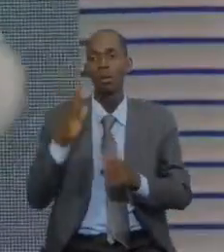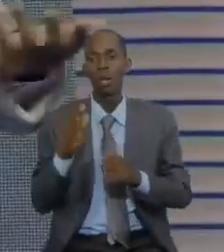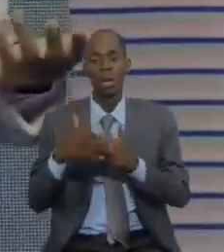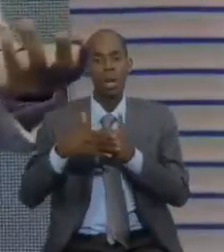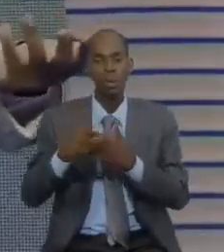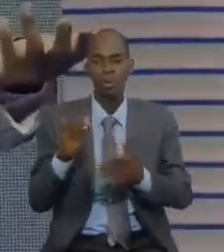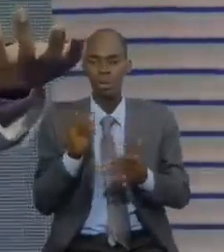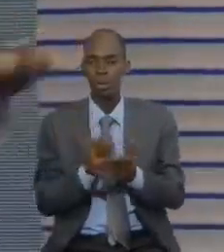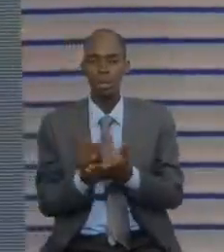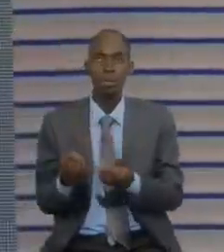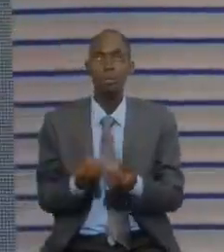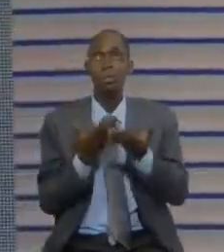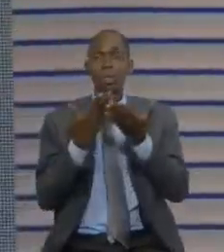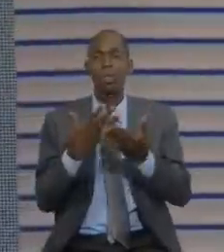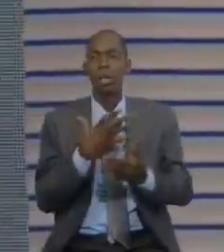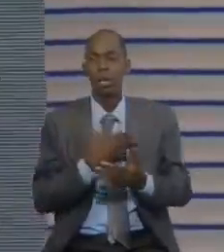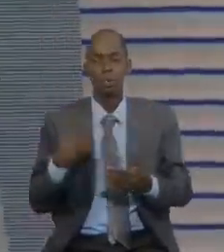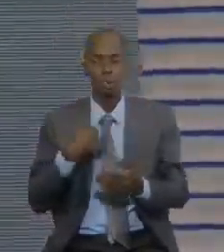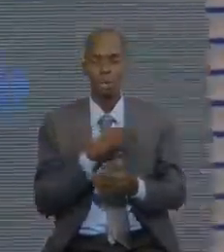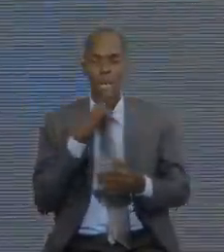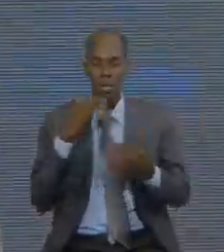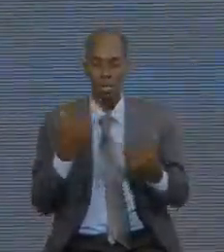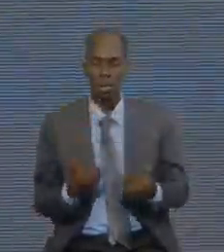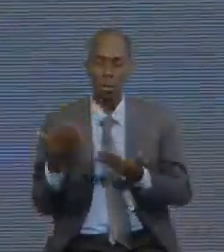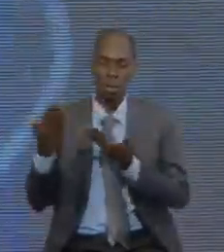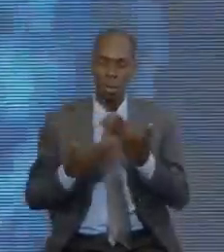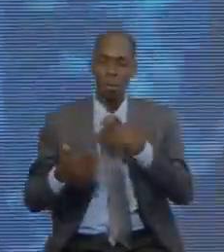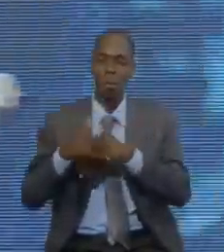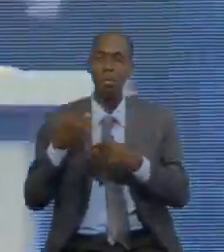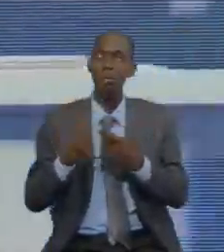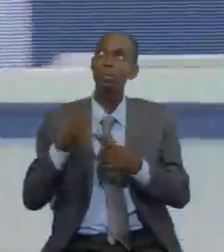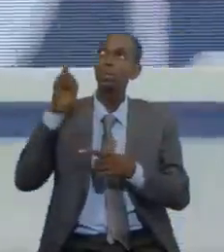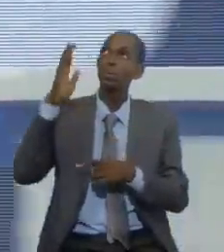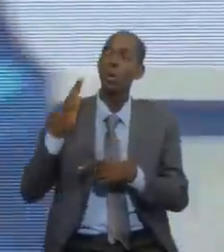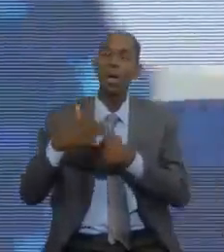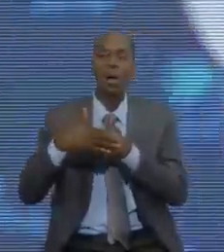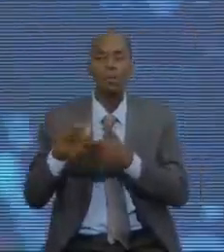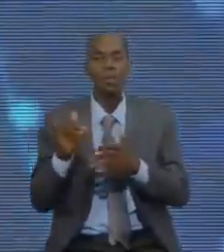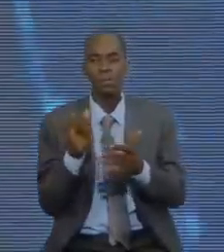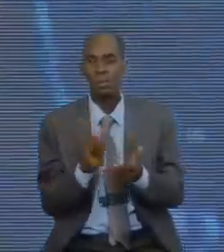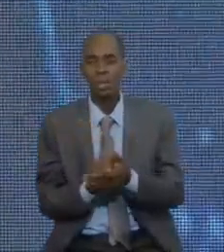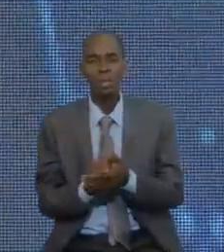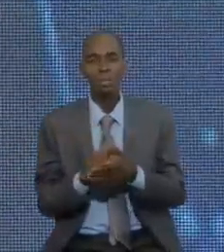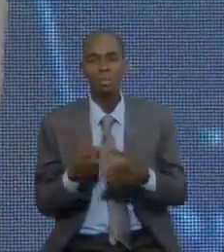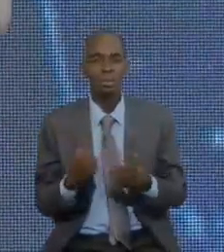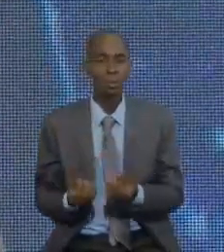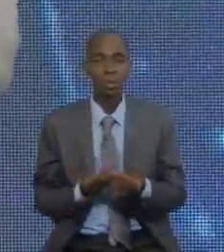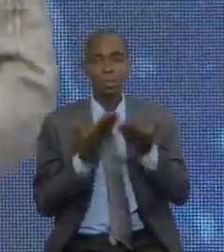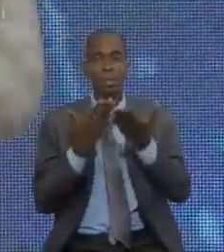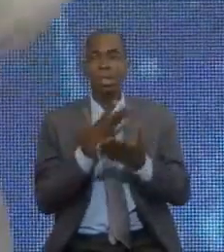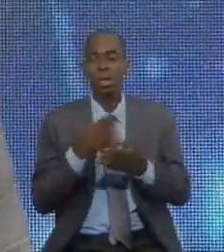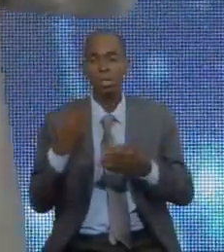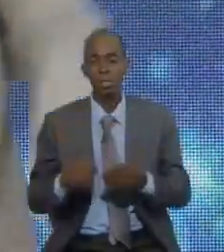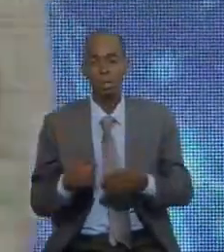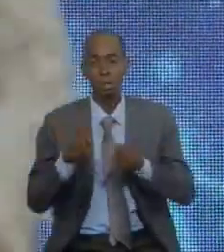atonement, and we're reconciled with God. After that atonement, and the wall of partition,